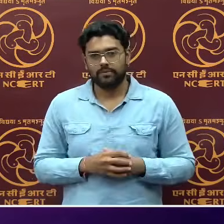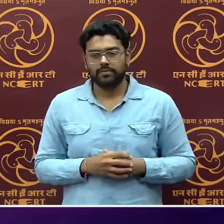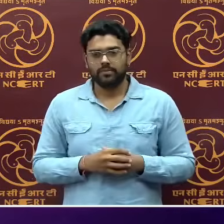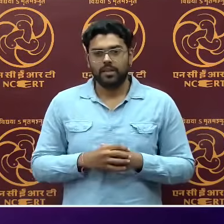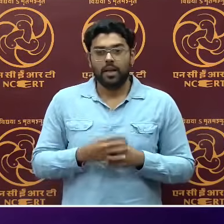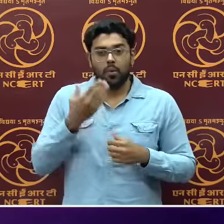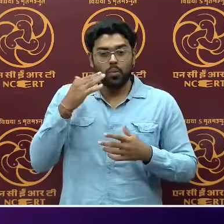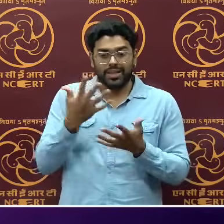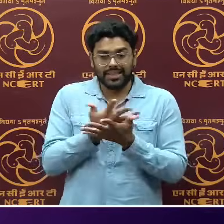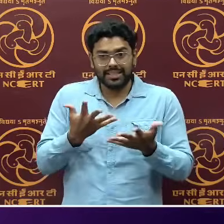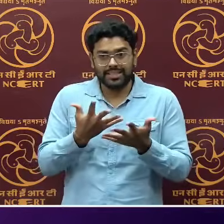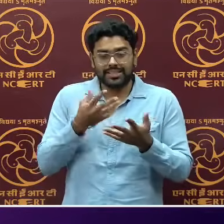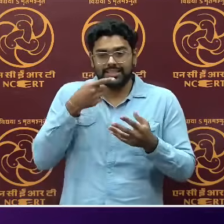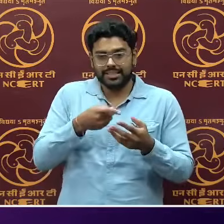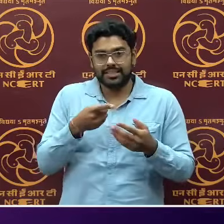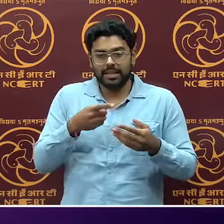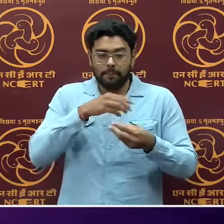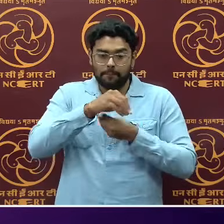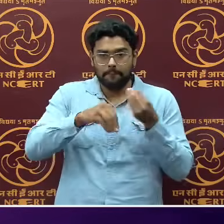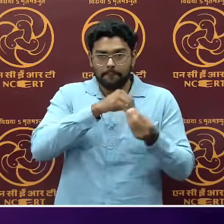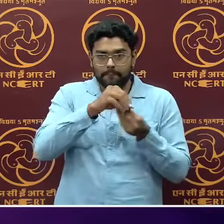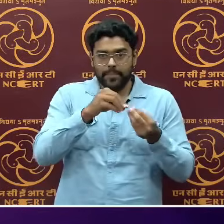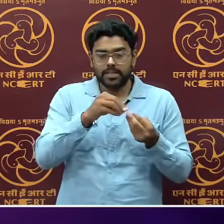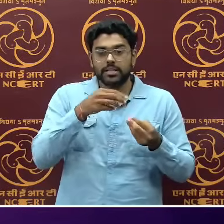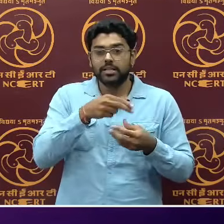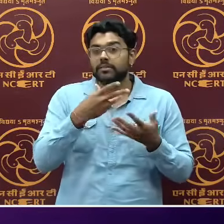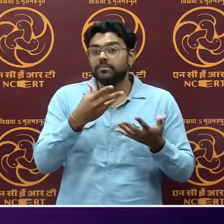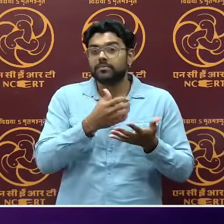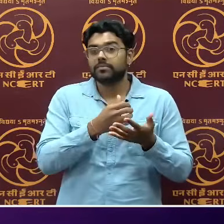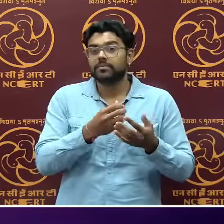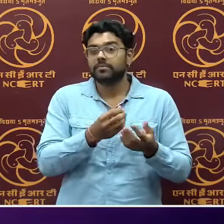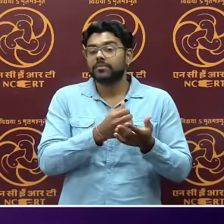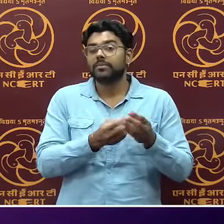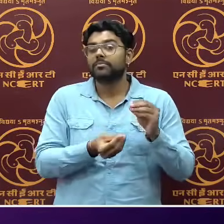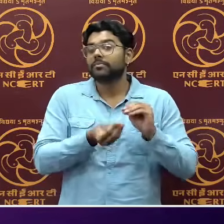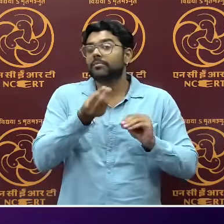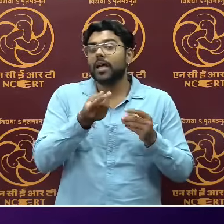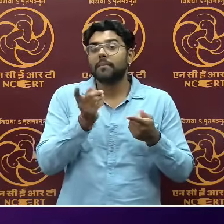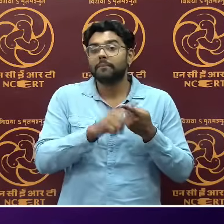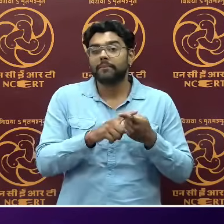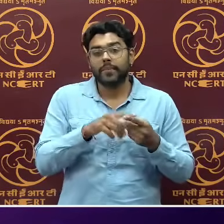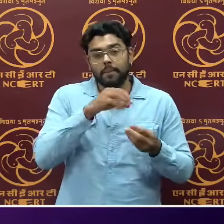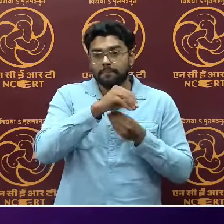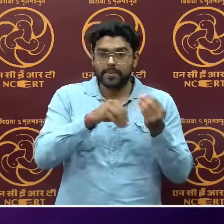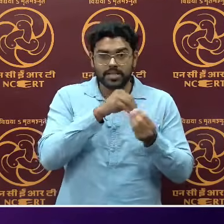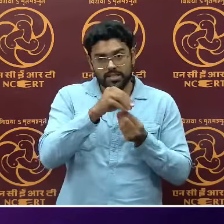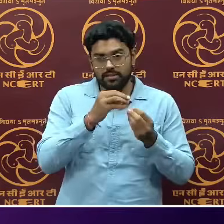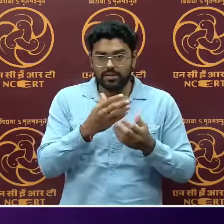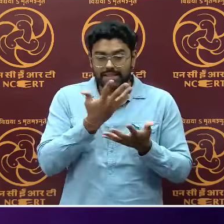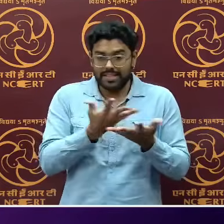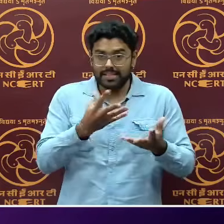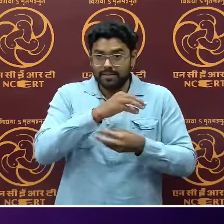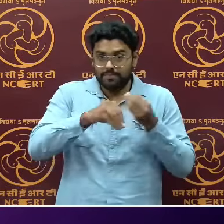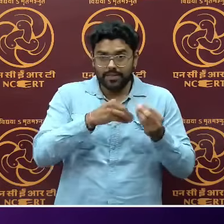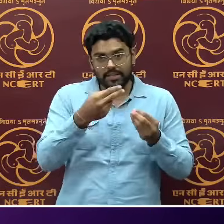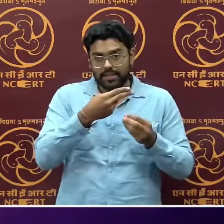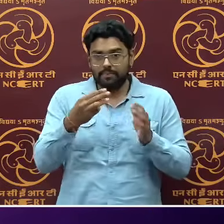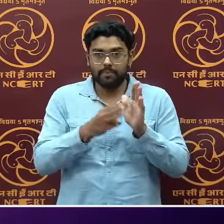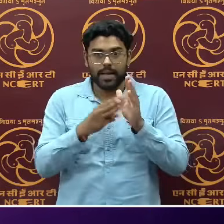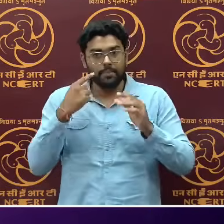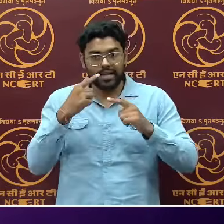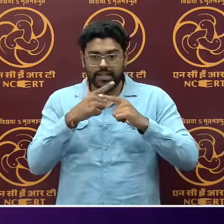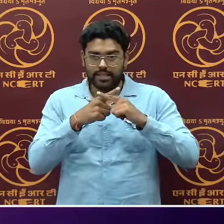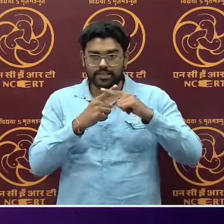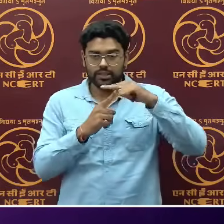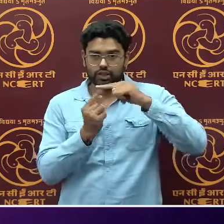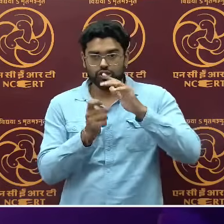the components are getting mixed, what they give rise to? They give rise to mixtures. Okay. Now there's